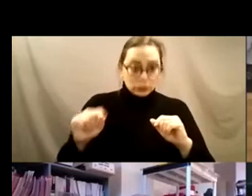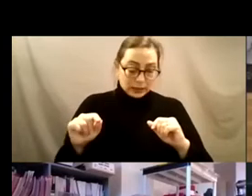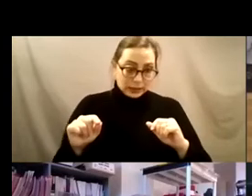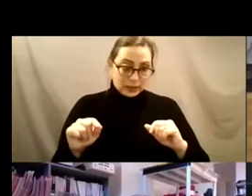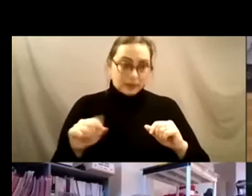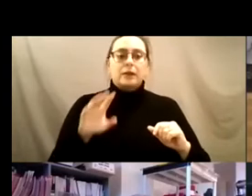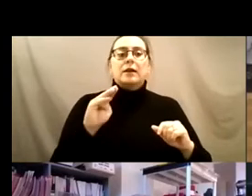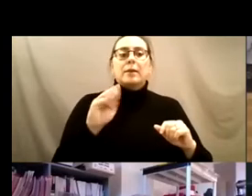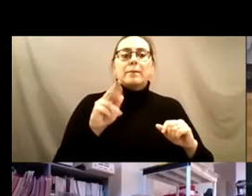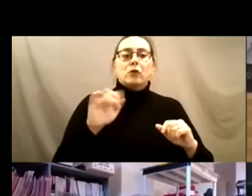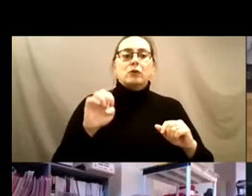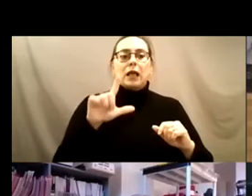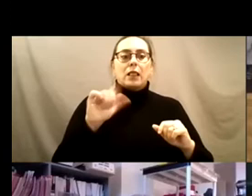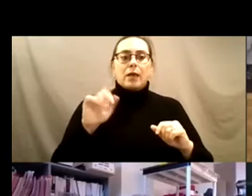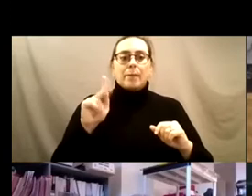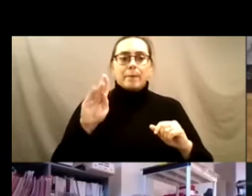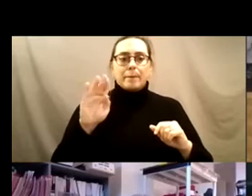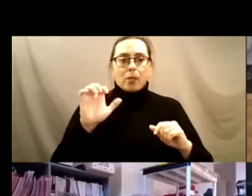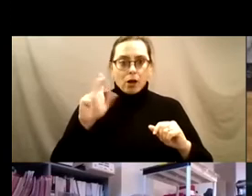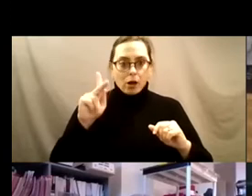LeBlanc. We reached over